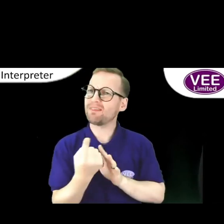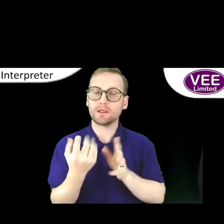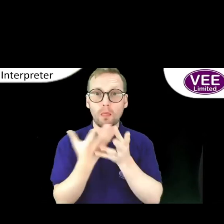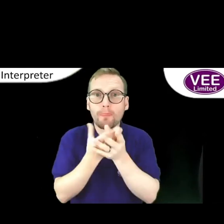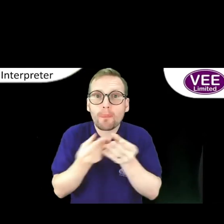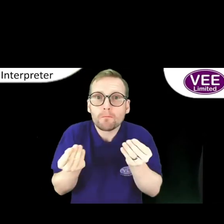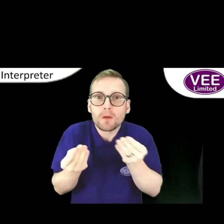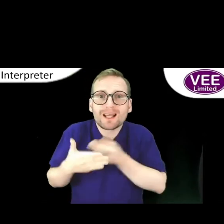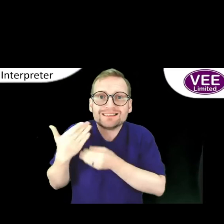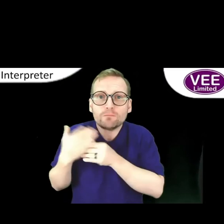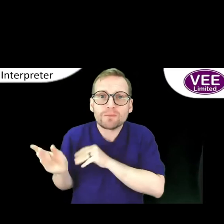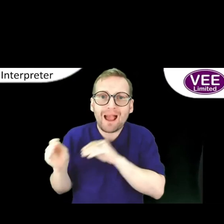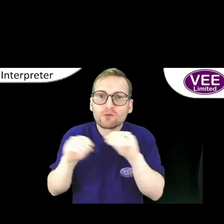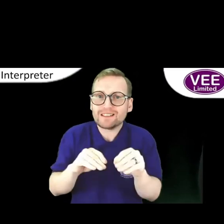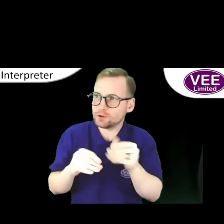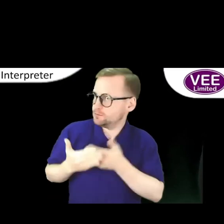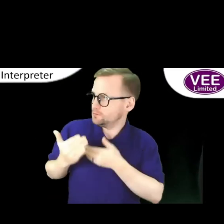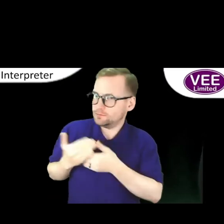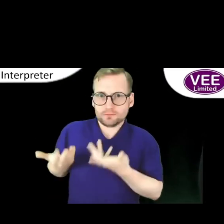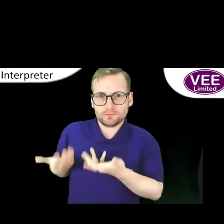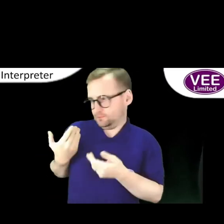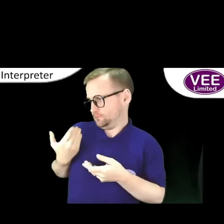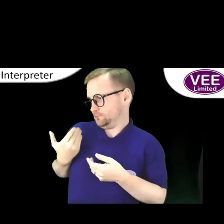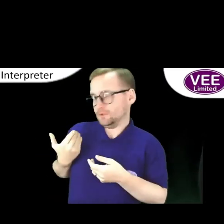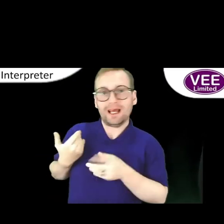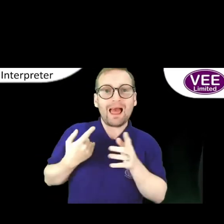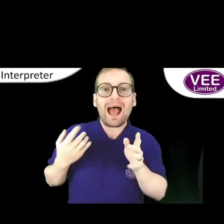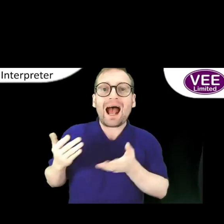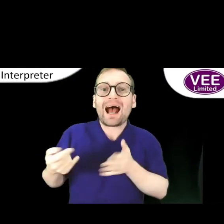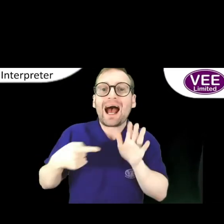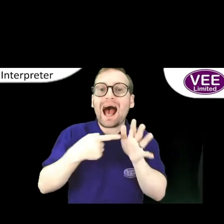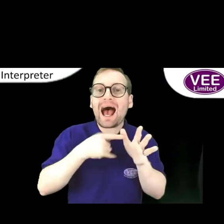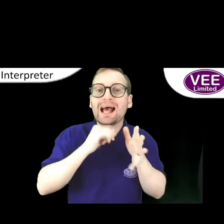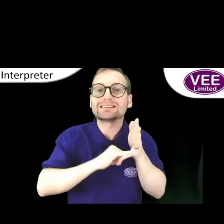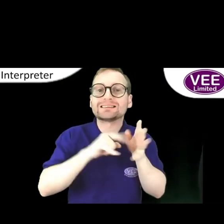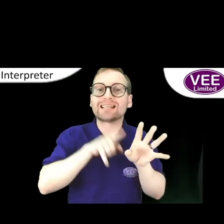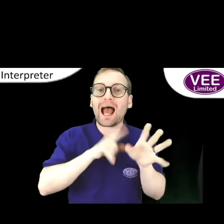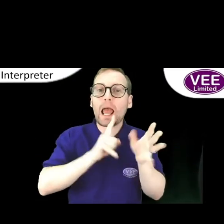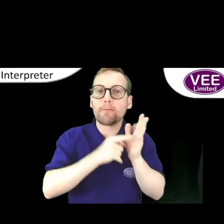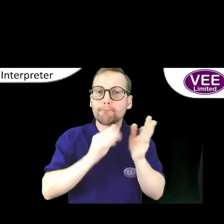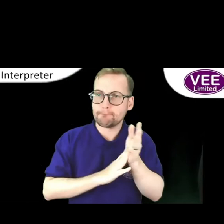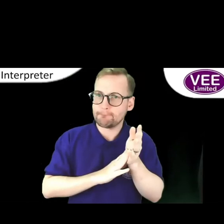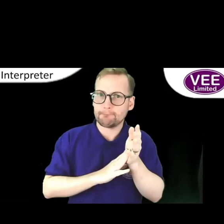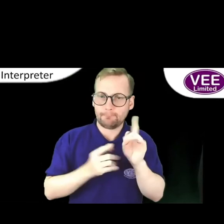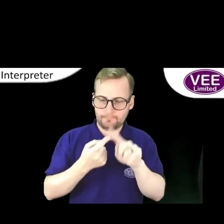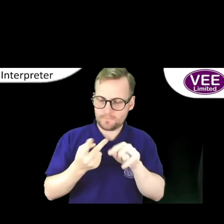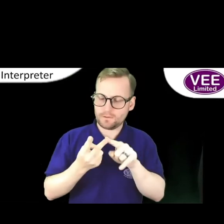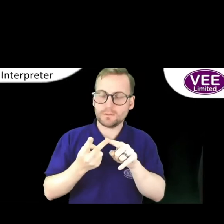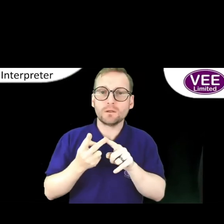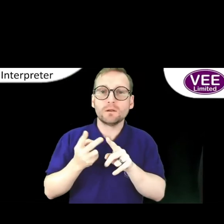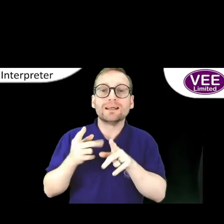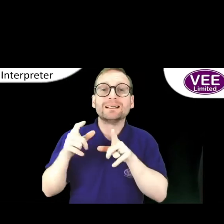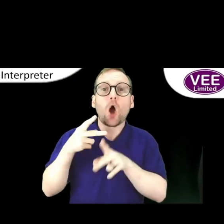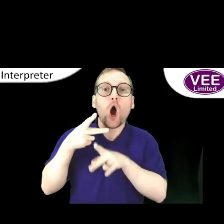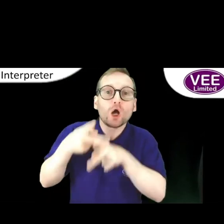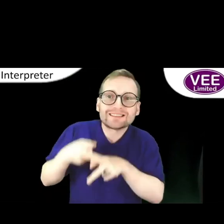of contemporary migration experiences, including the asylum process, the hostile environment and detention centres, and the